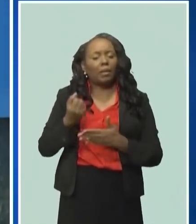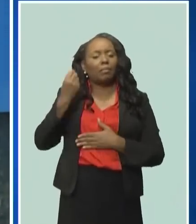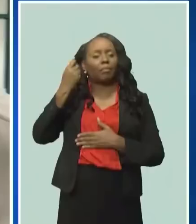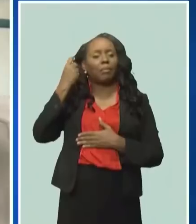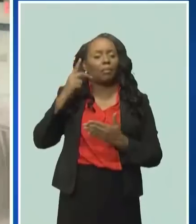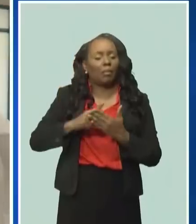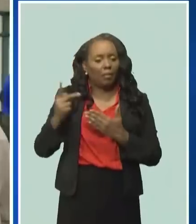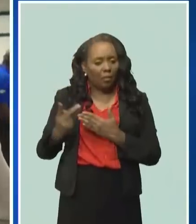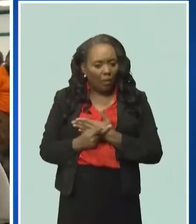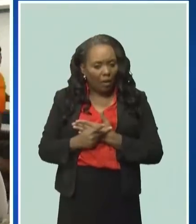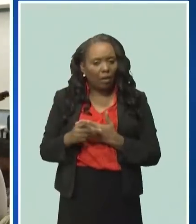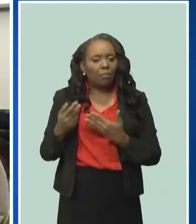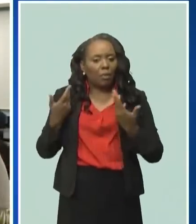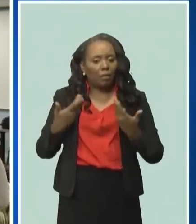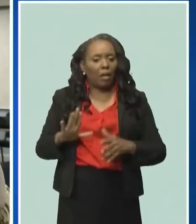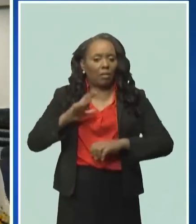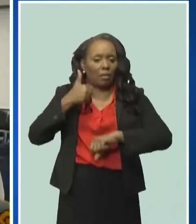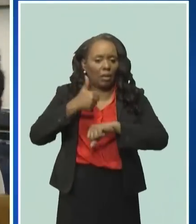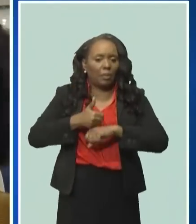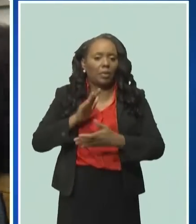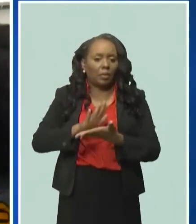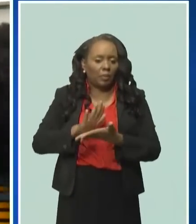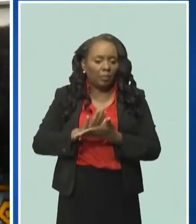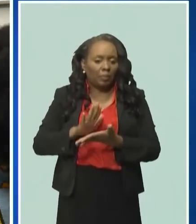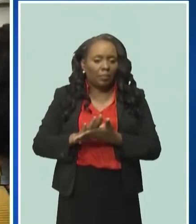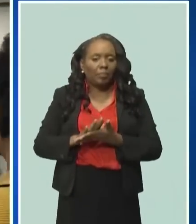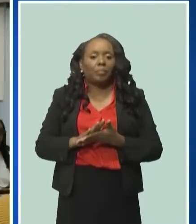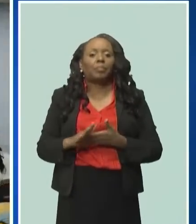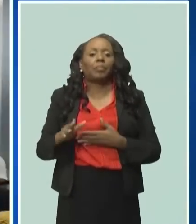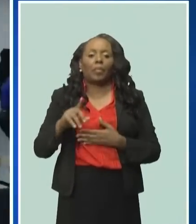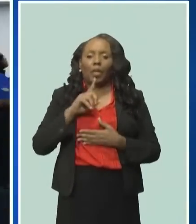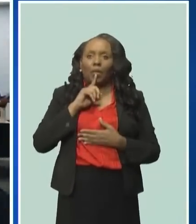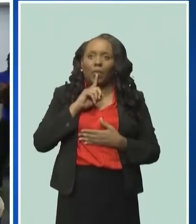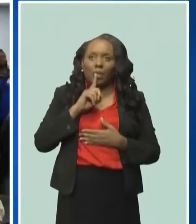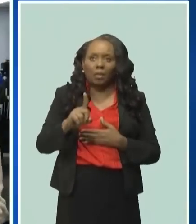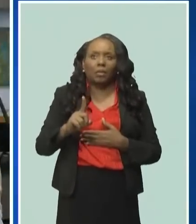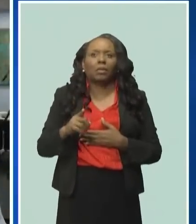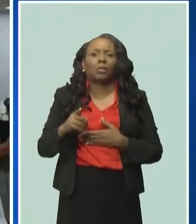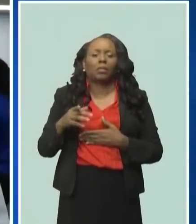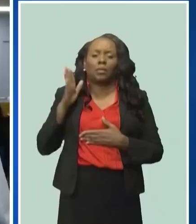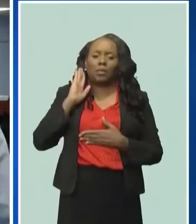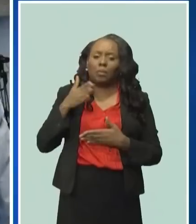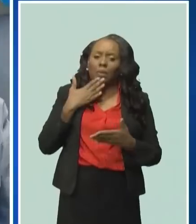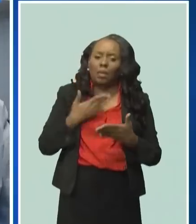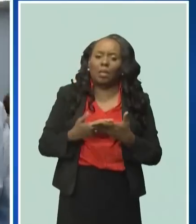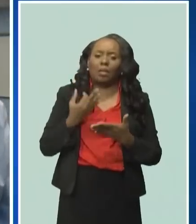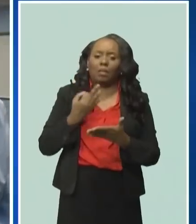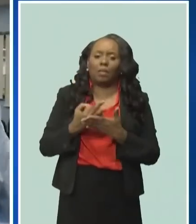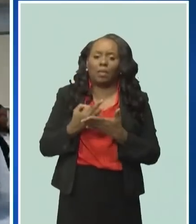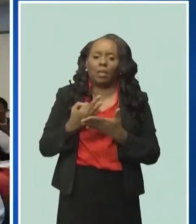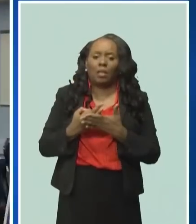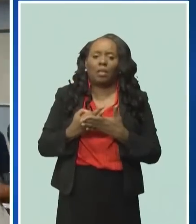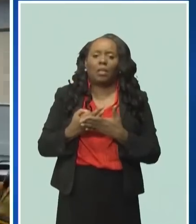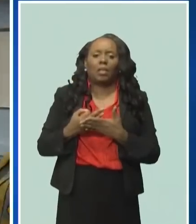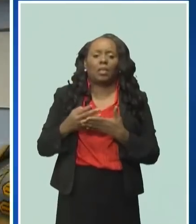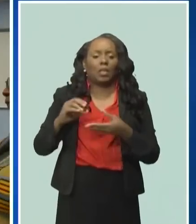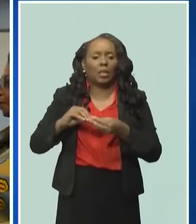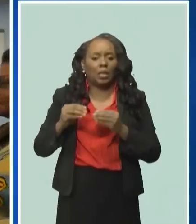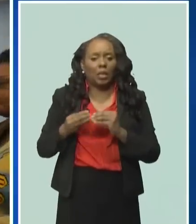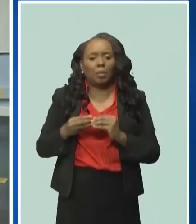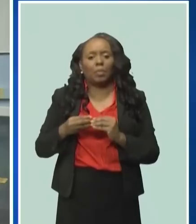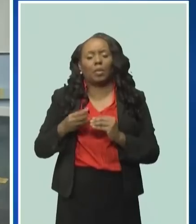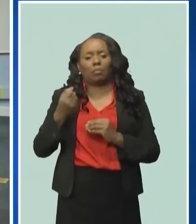financial literacy program has already started in schools and is the lead up to a financial literacy summit that has been earmarked